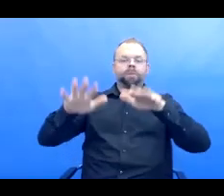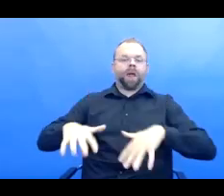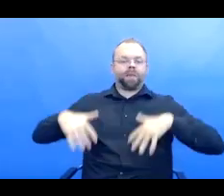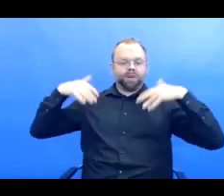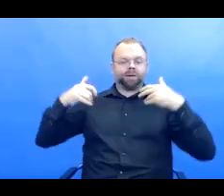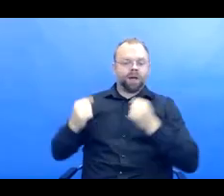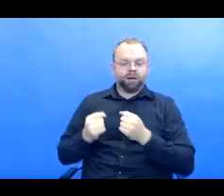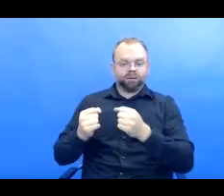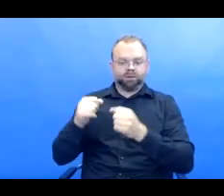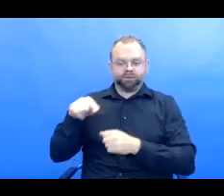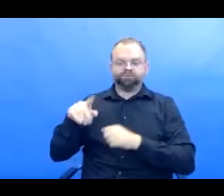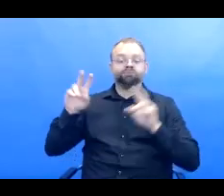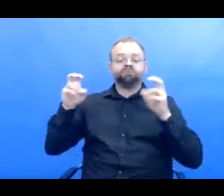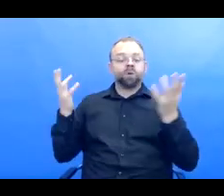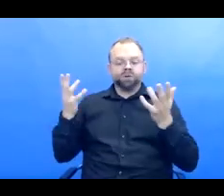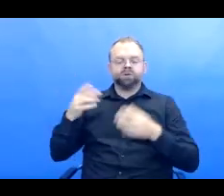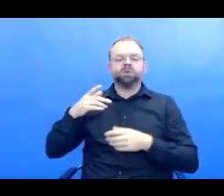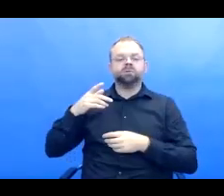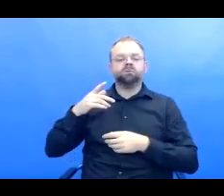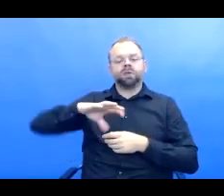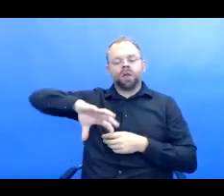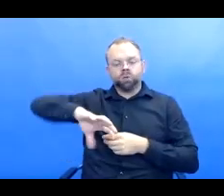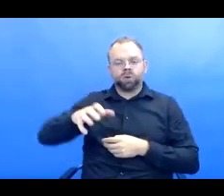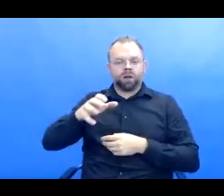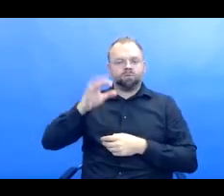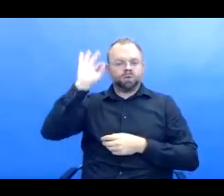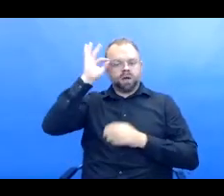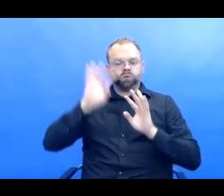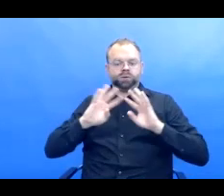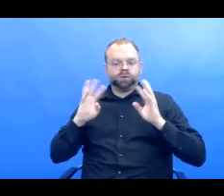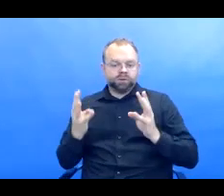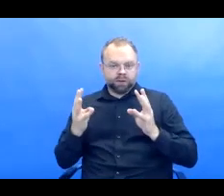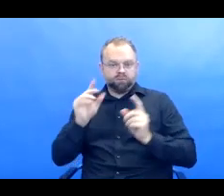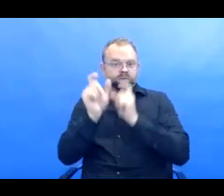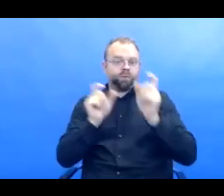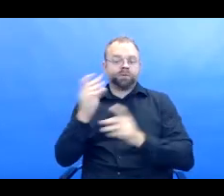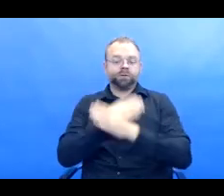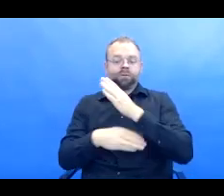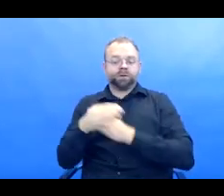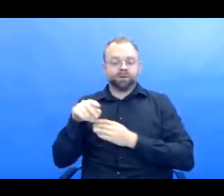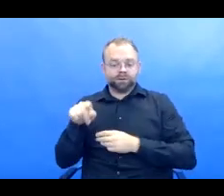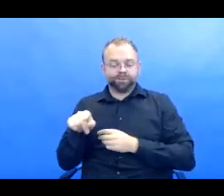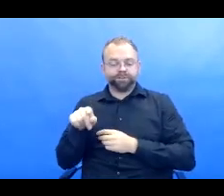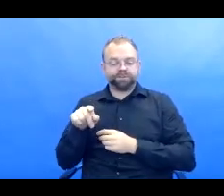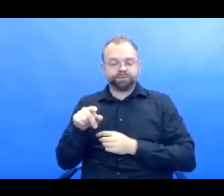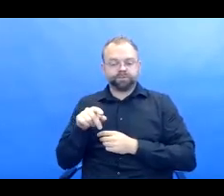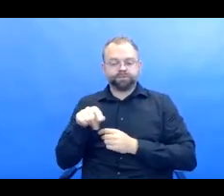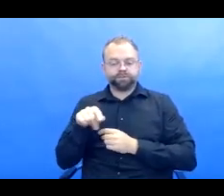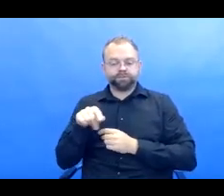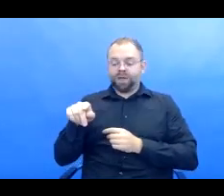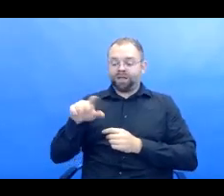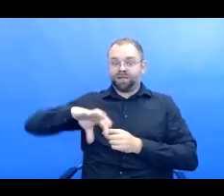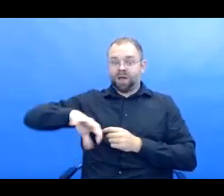the mandate of the council is the registration of persons with disabilities, which I'll talk about in the next few